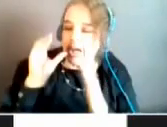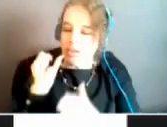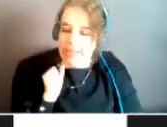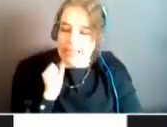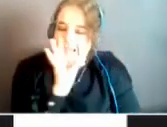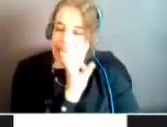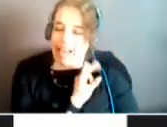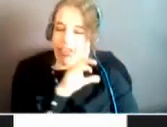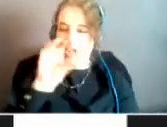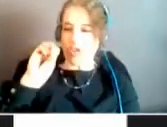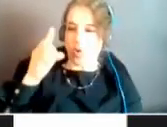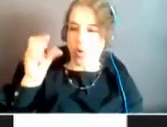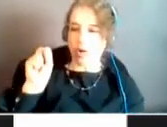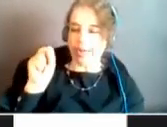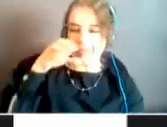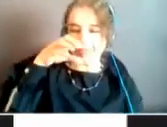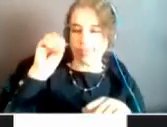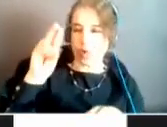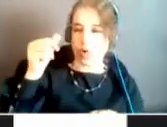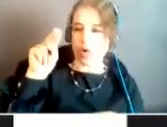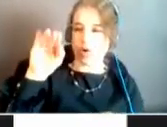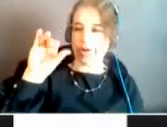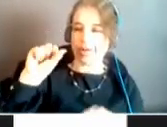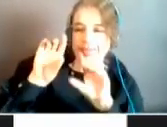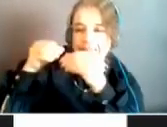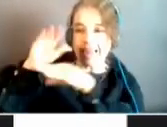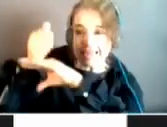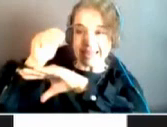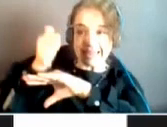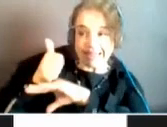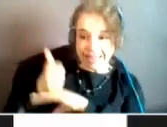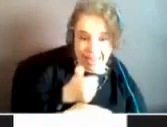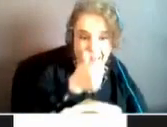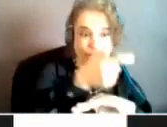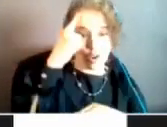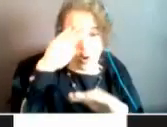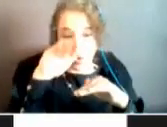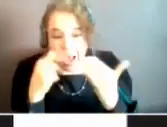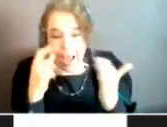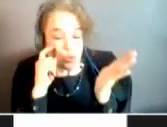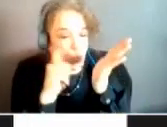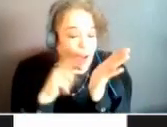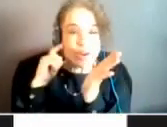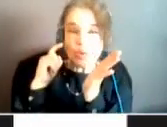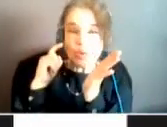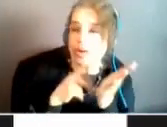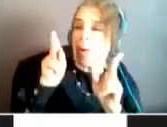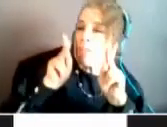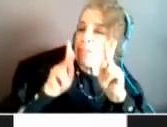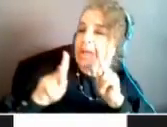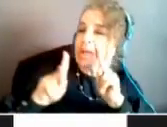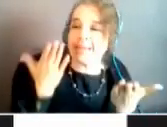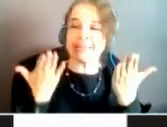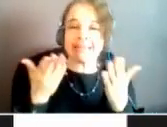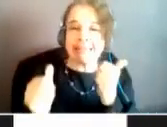these organizations, you know, or these settings, you know, for how to recognize, you know, people who might be